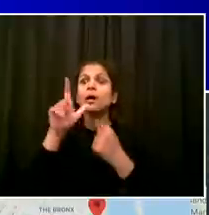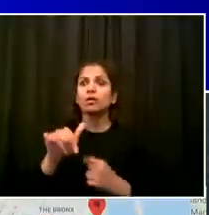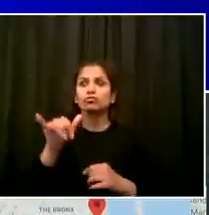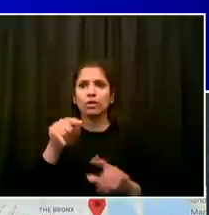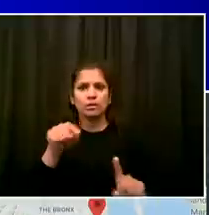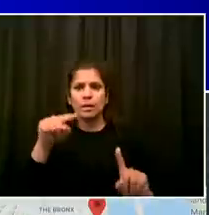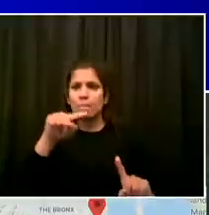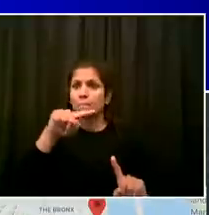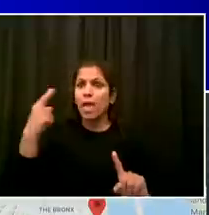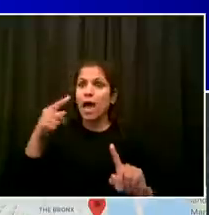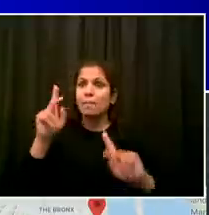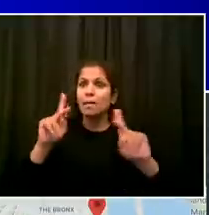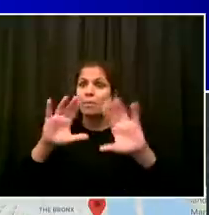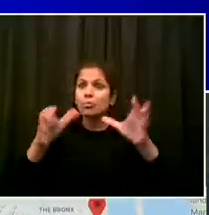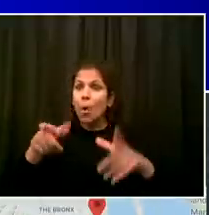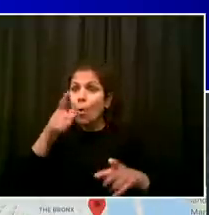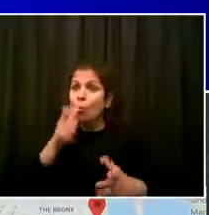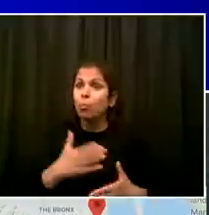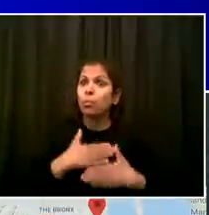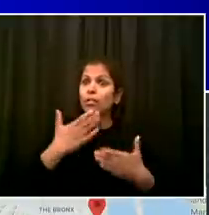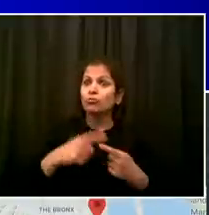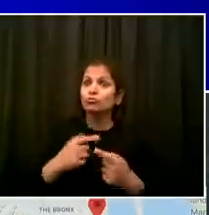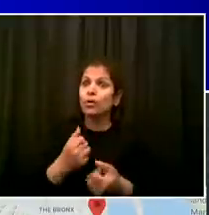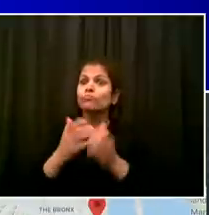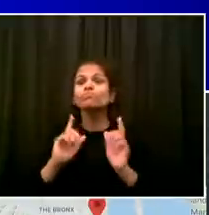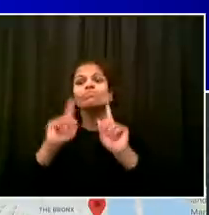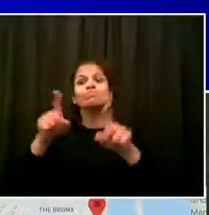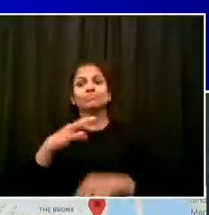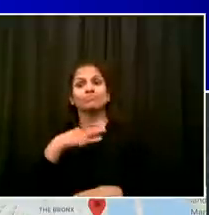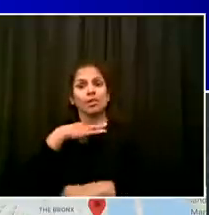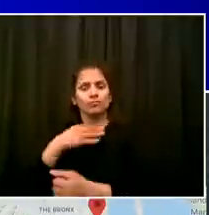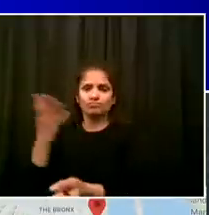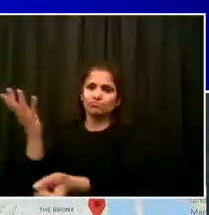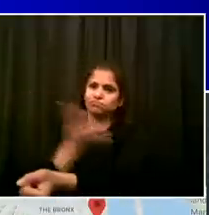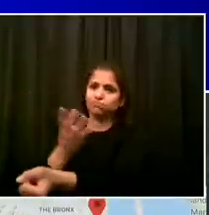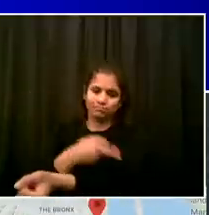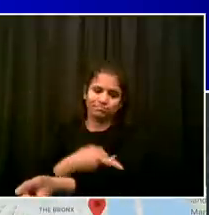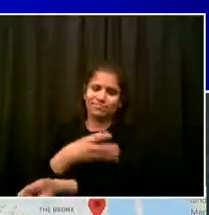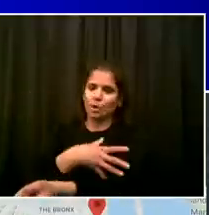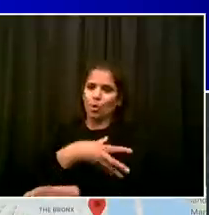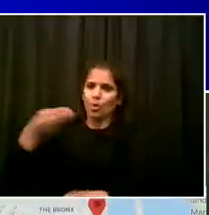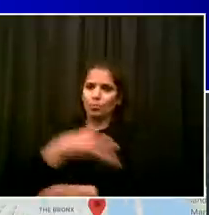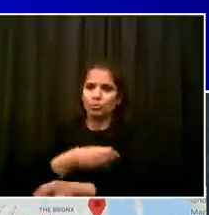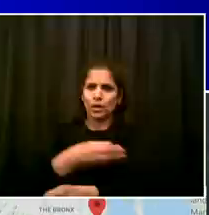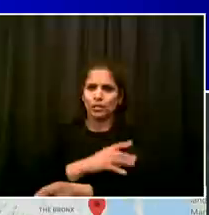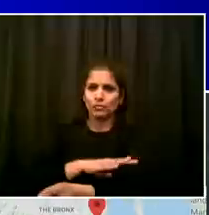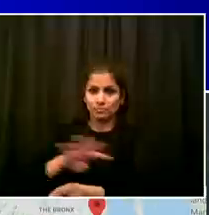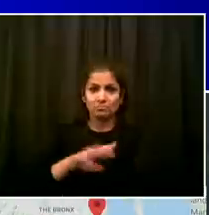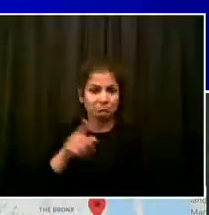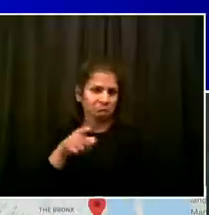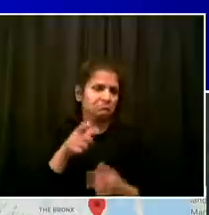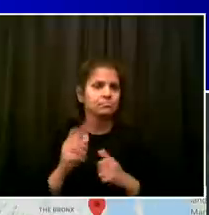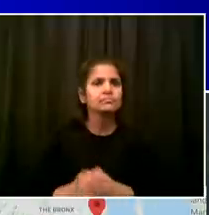the least. If you're able to do this, to make an appointment, go to nybc.org or call